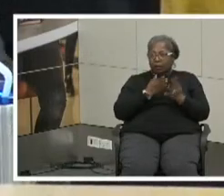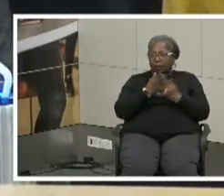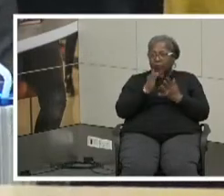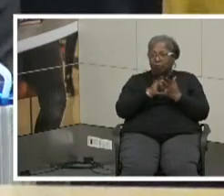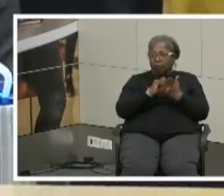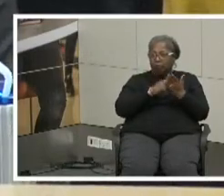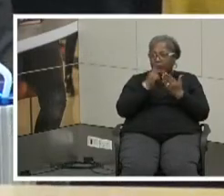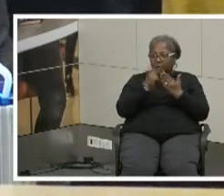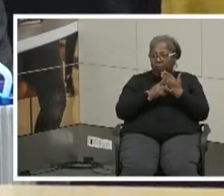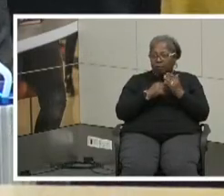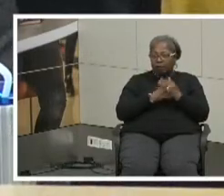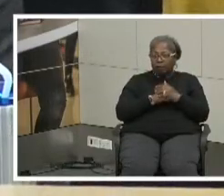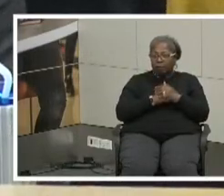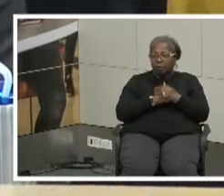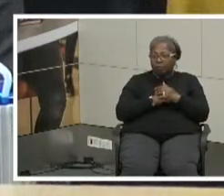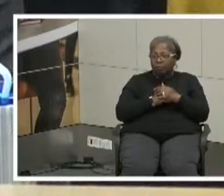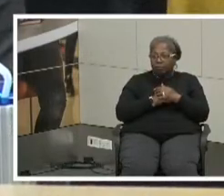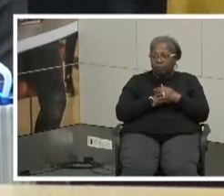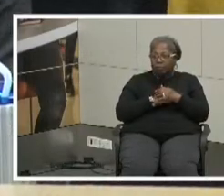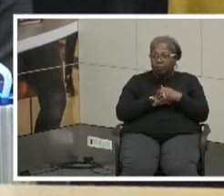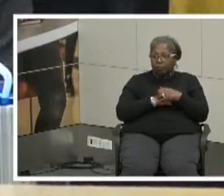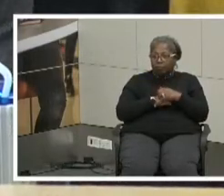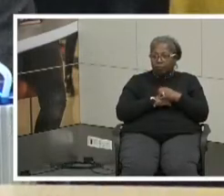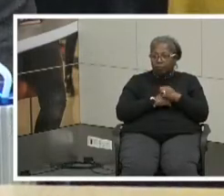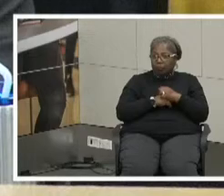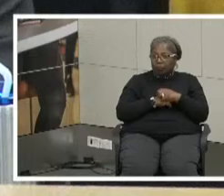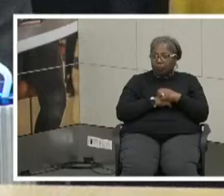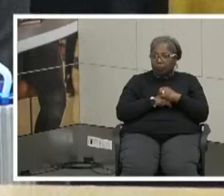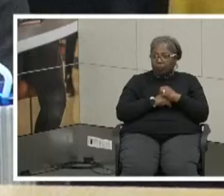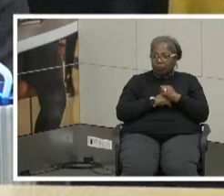okay thank you why the